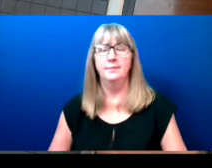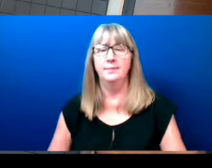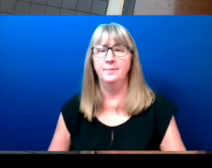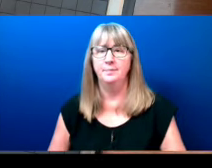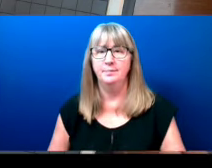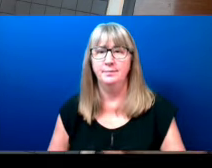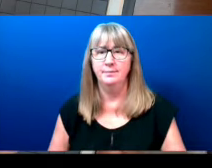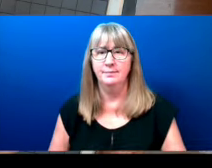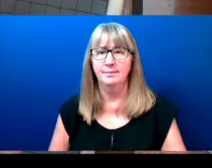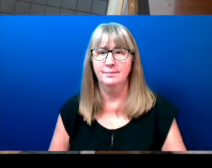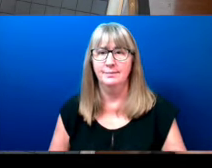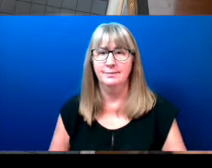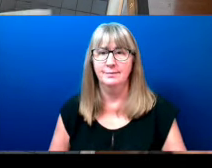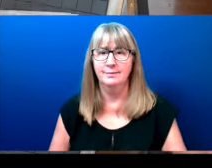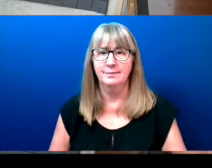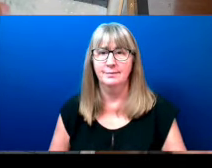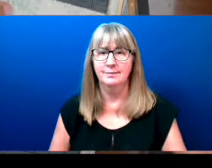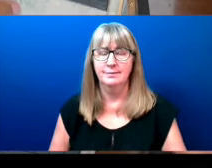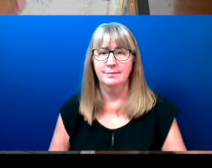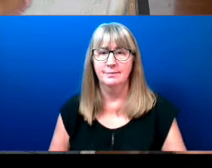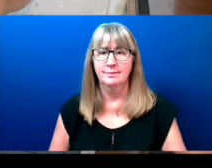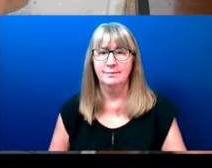Just easier for me to do it that way.